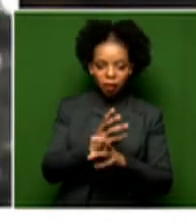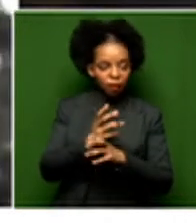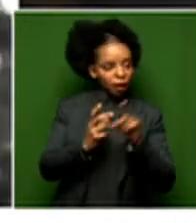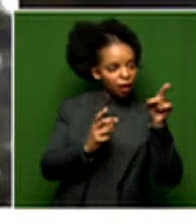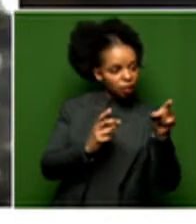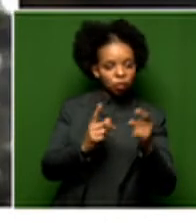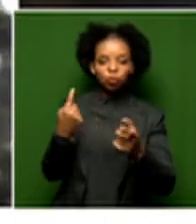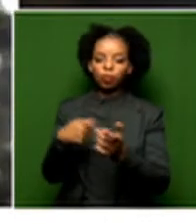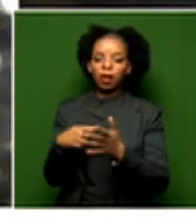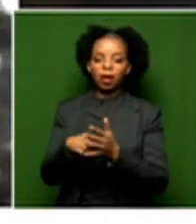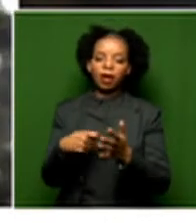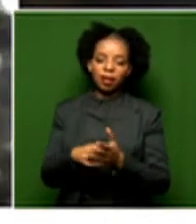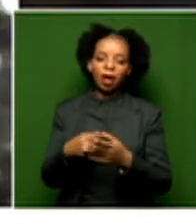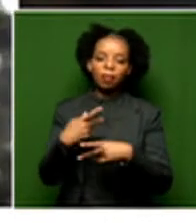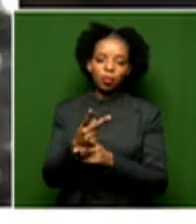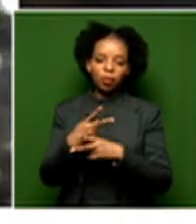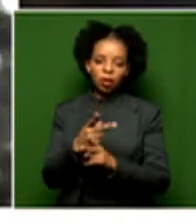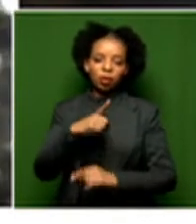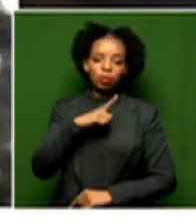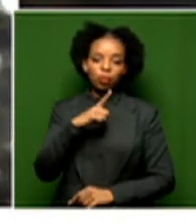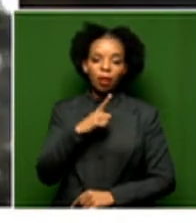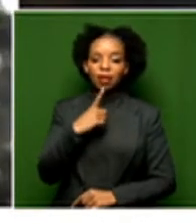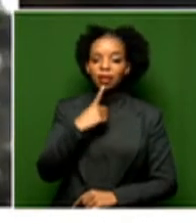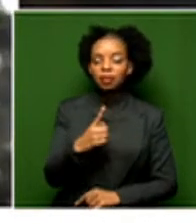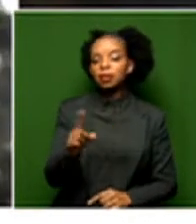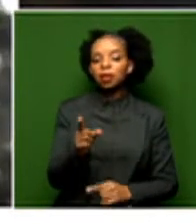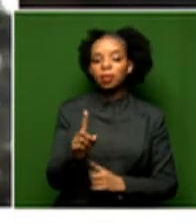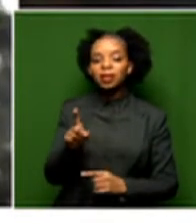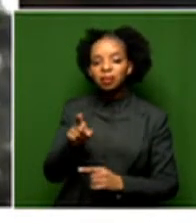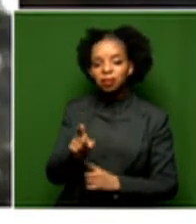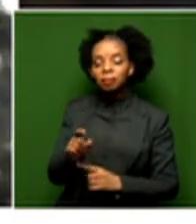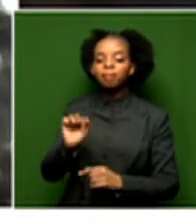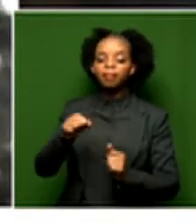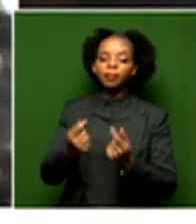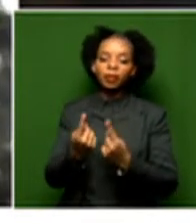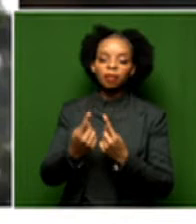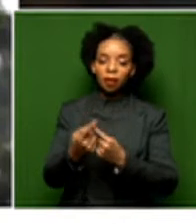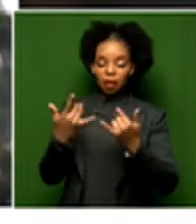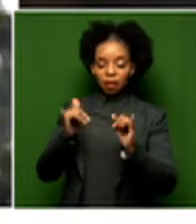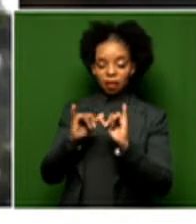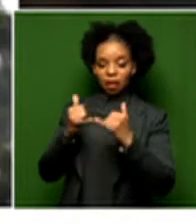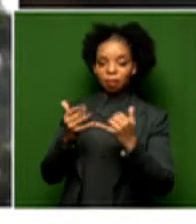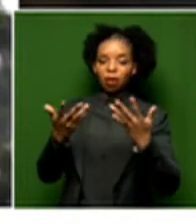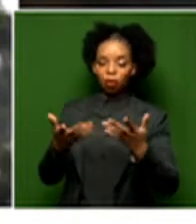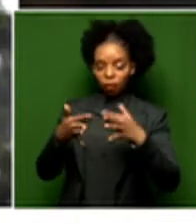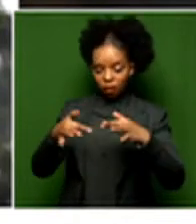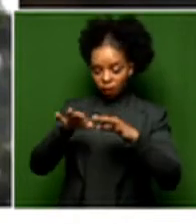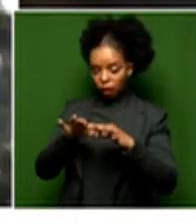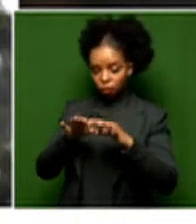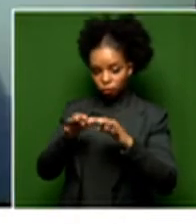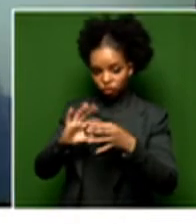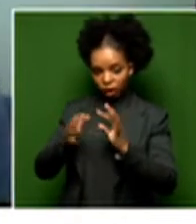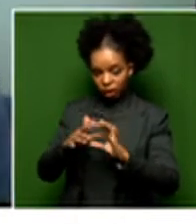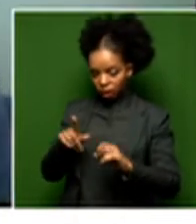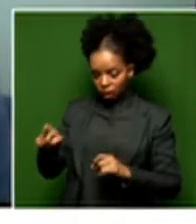product, because they can sense that there's no need even within the company or in the value chain itself. And what has been